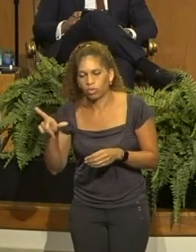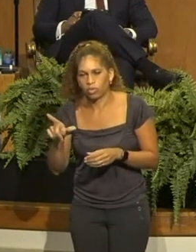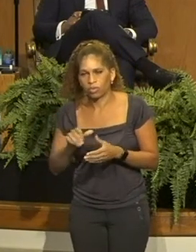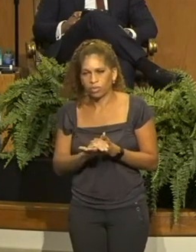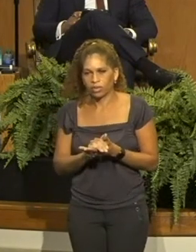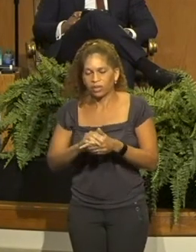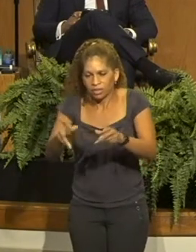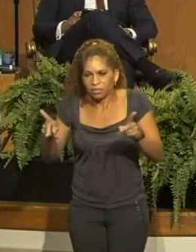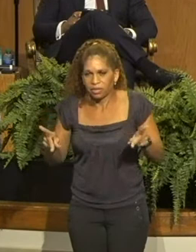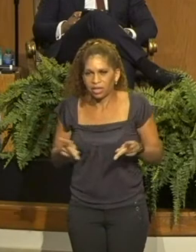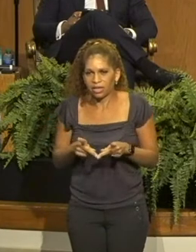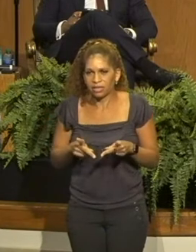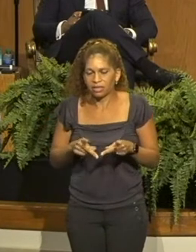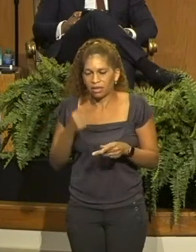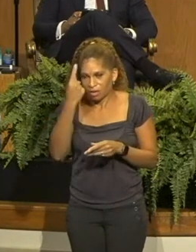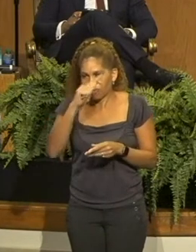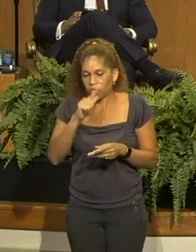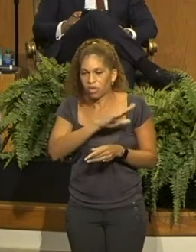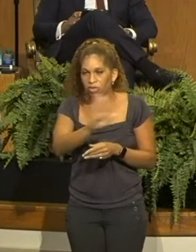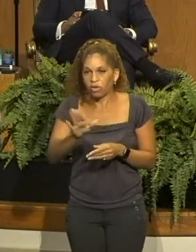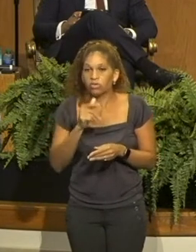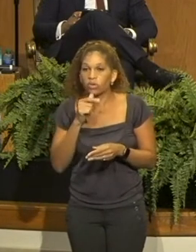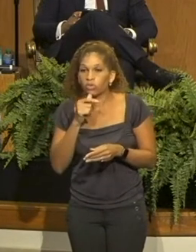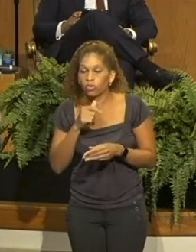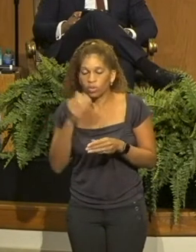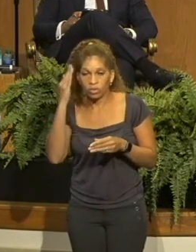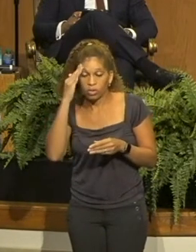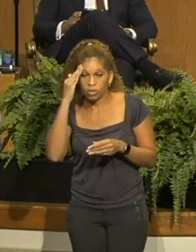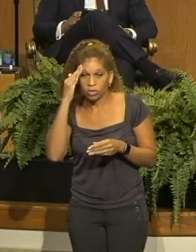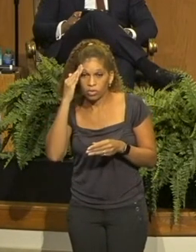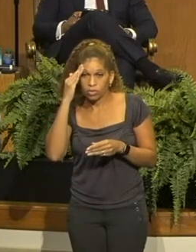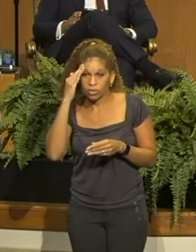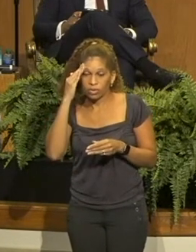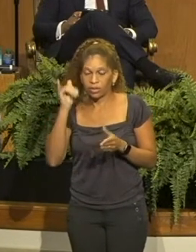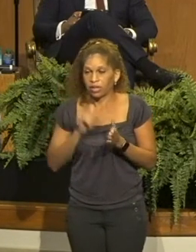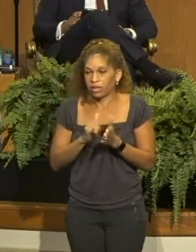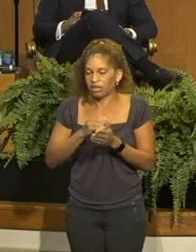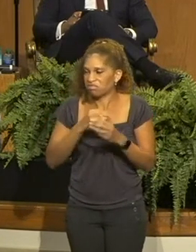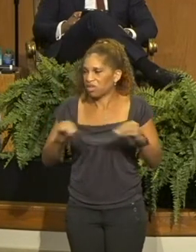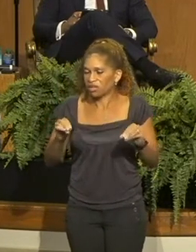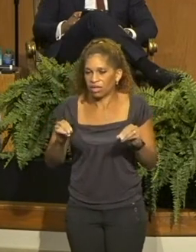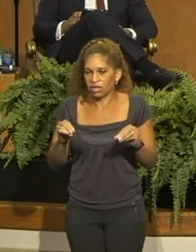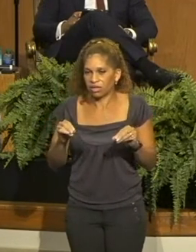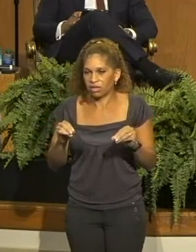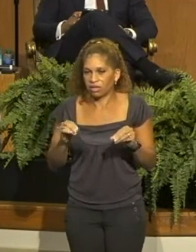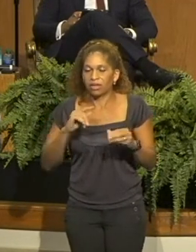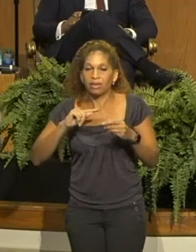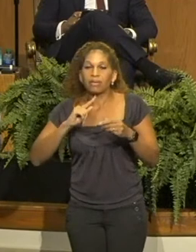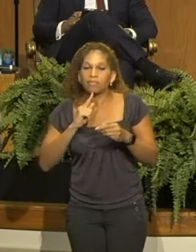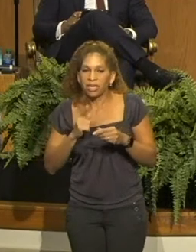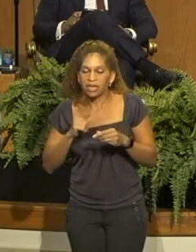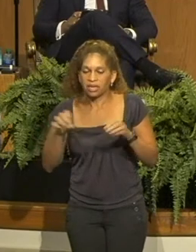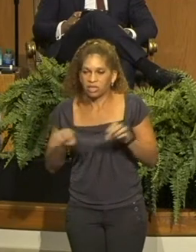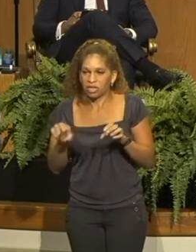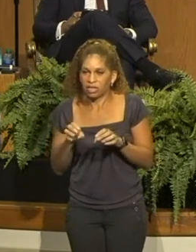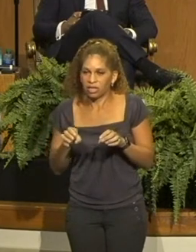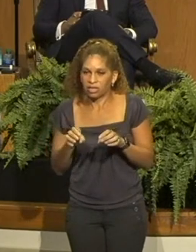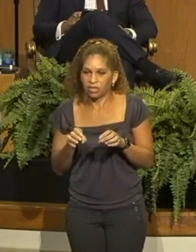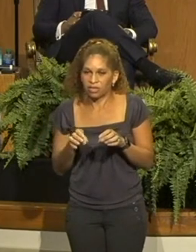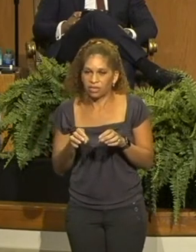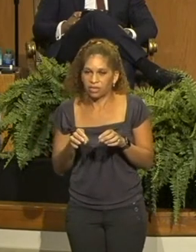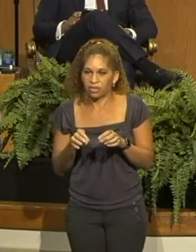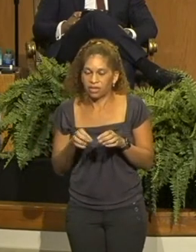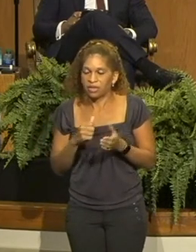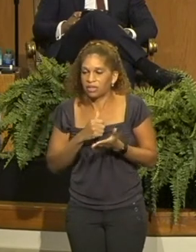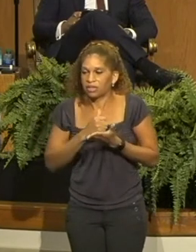is a place for those who know that nothing is being done to reduce